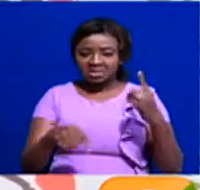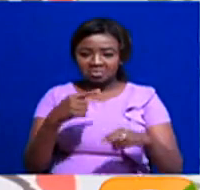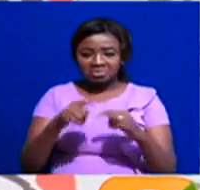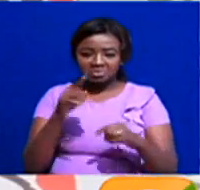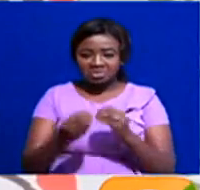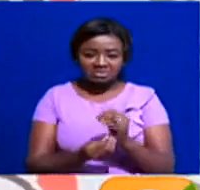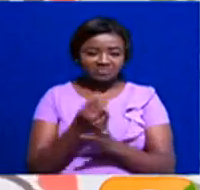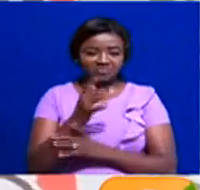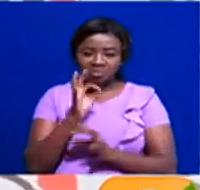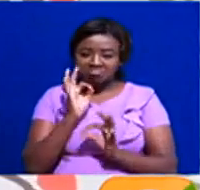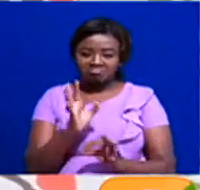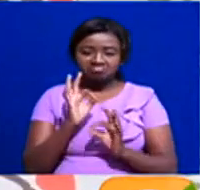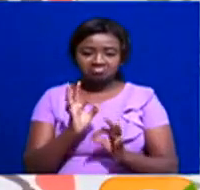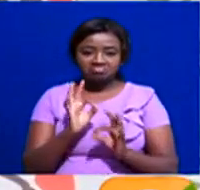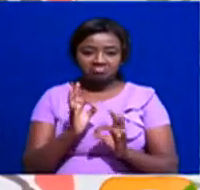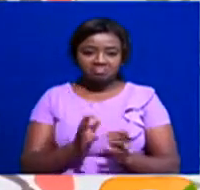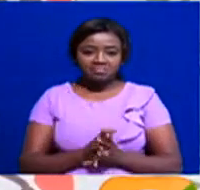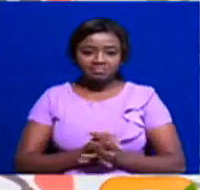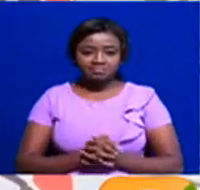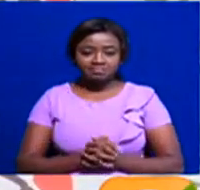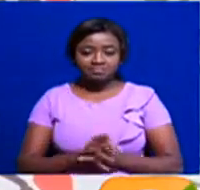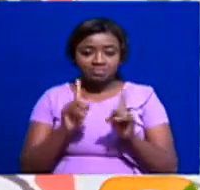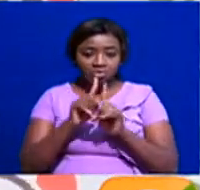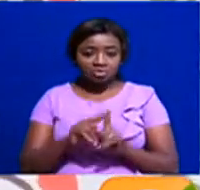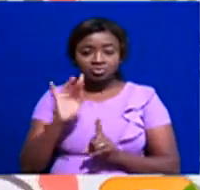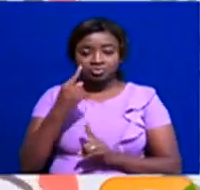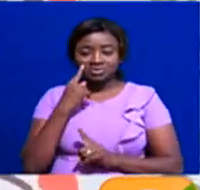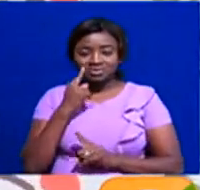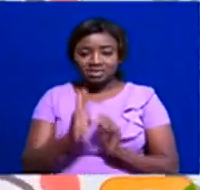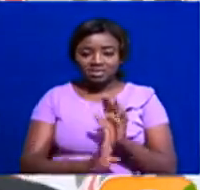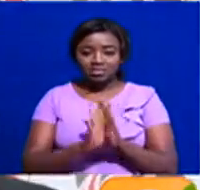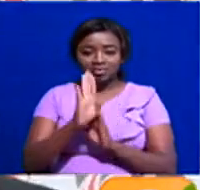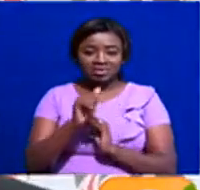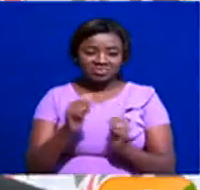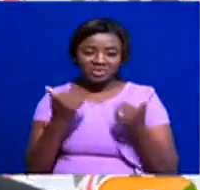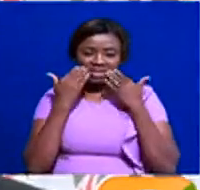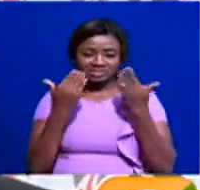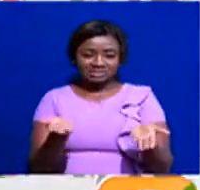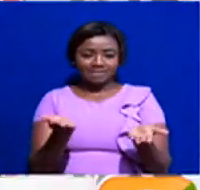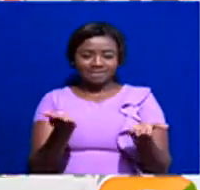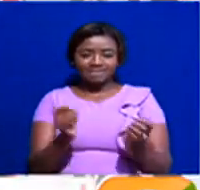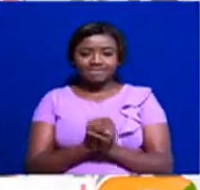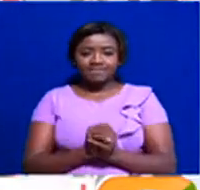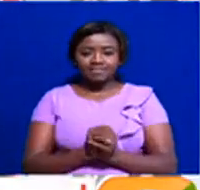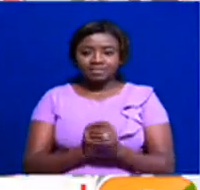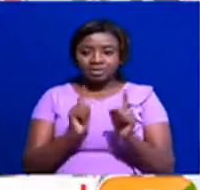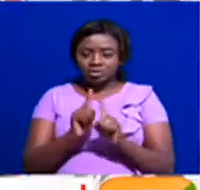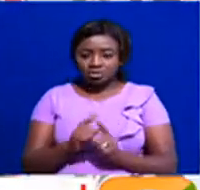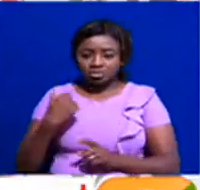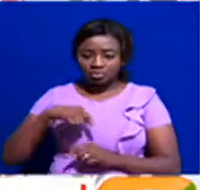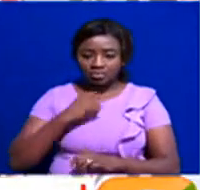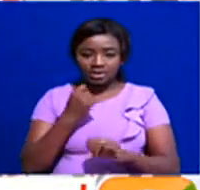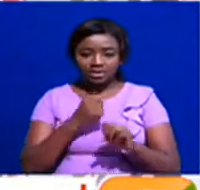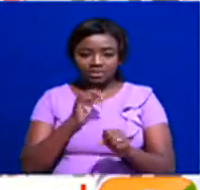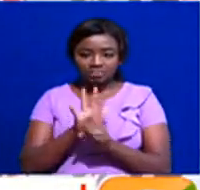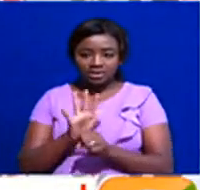forming a very formidable force. And you can see the progress by the results. We made mistake of children in our